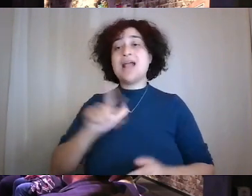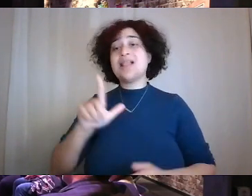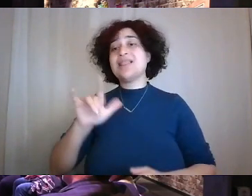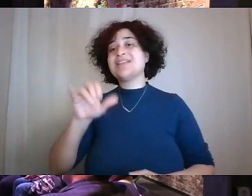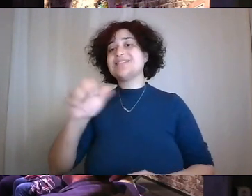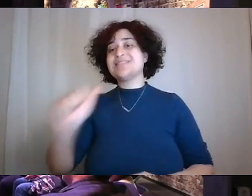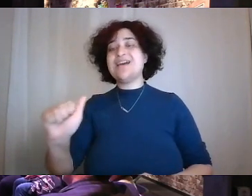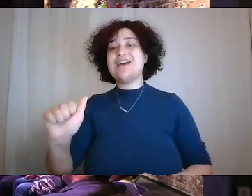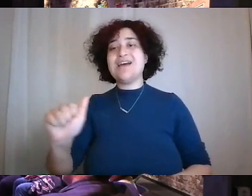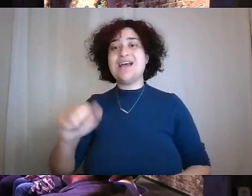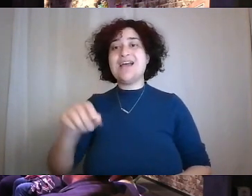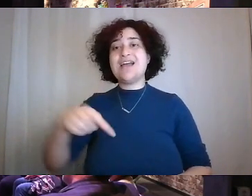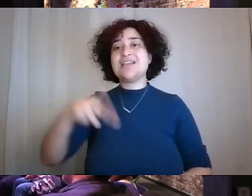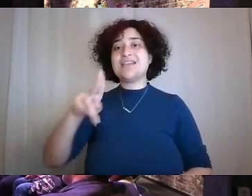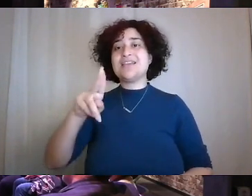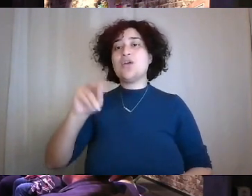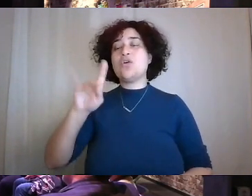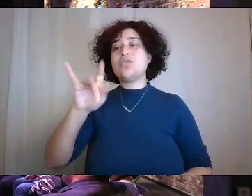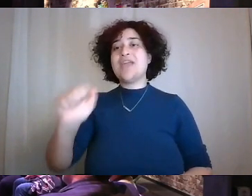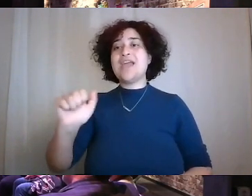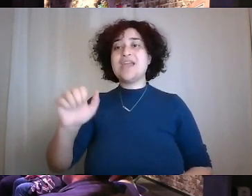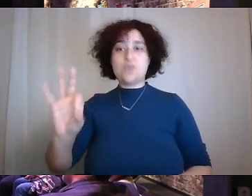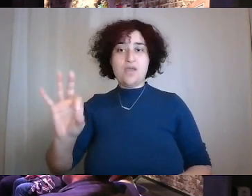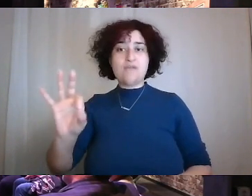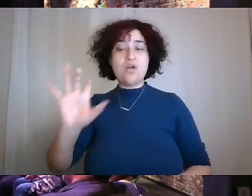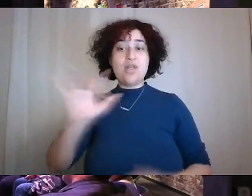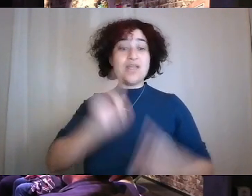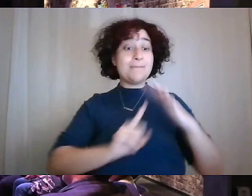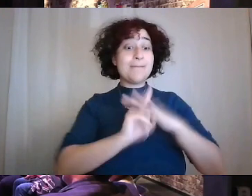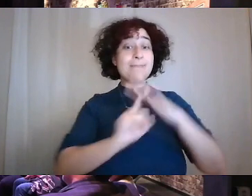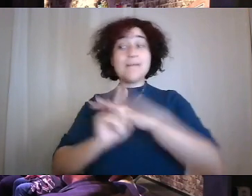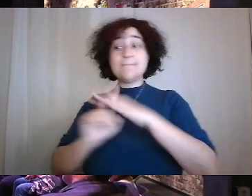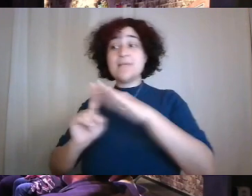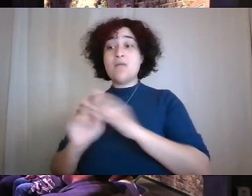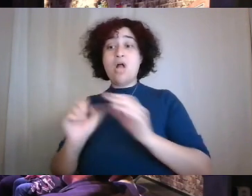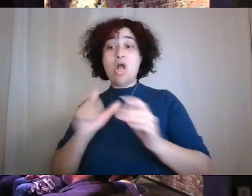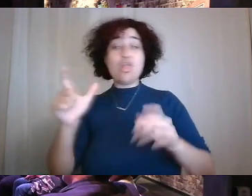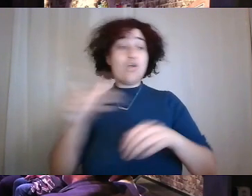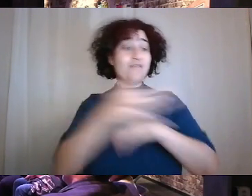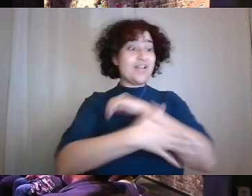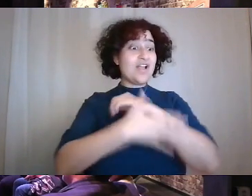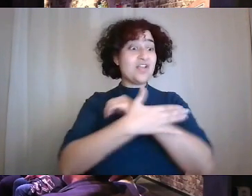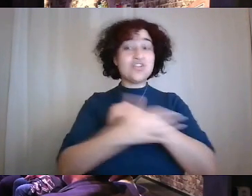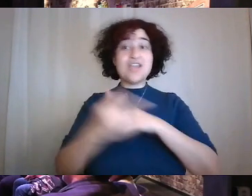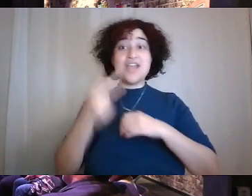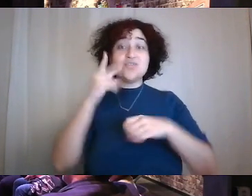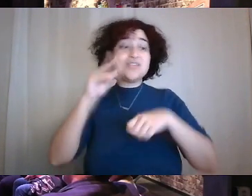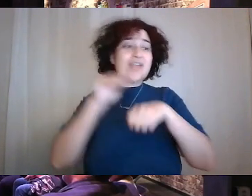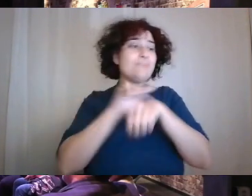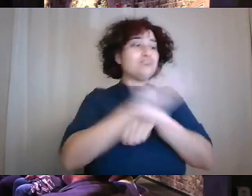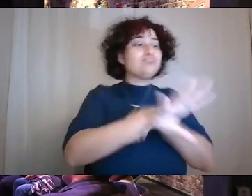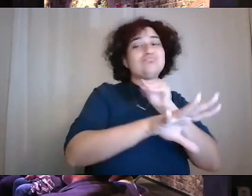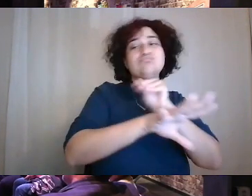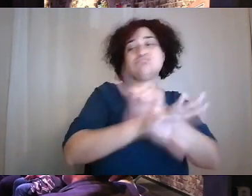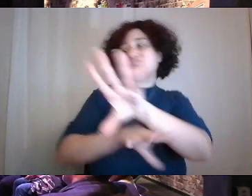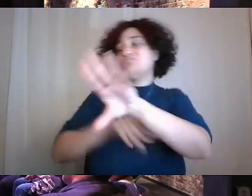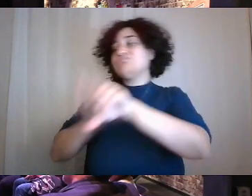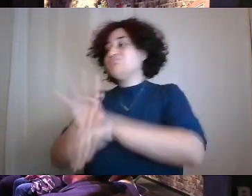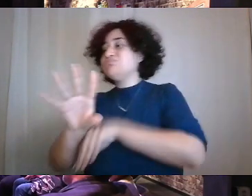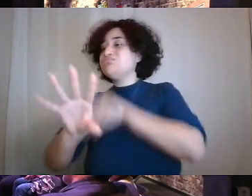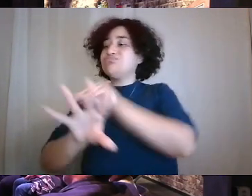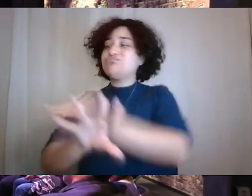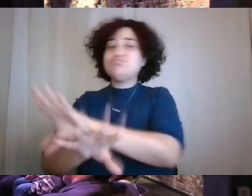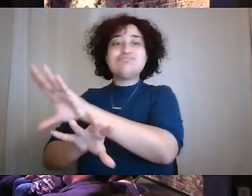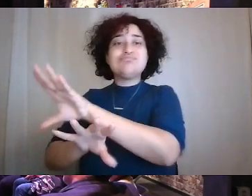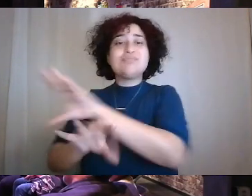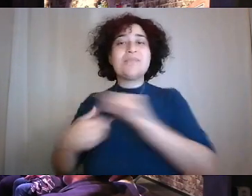and where that's popping up all over the country and just going like splash, splash. I'm also thinking about